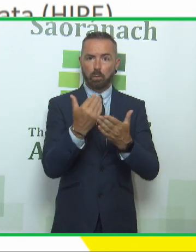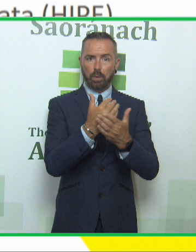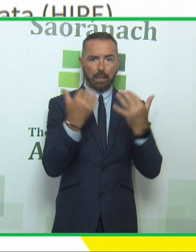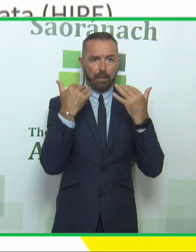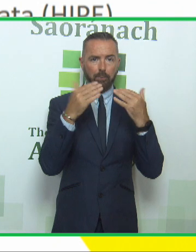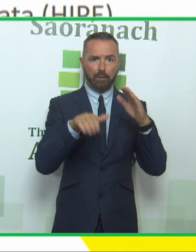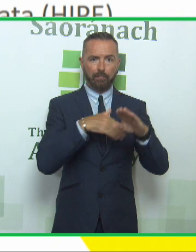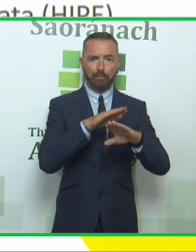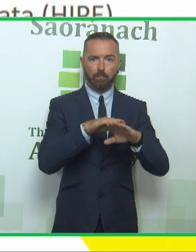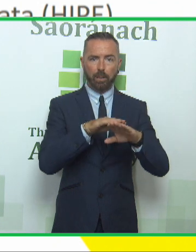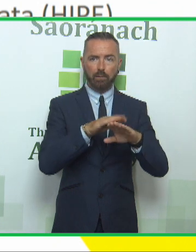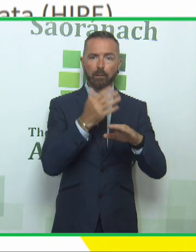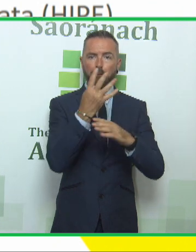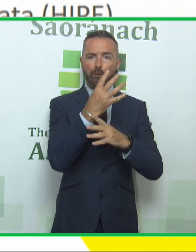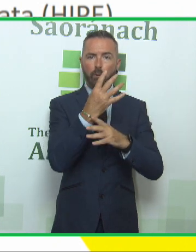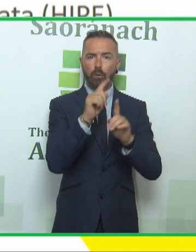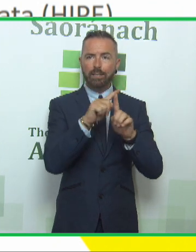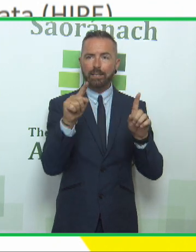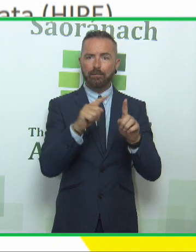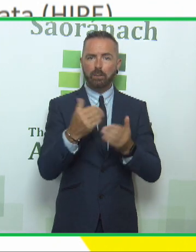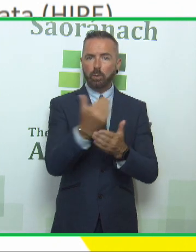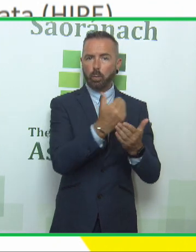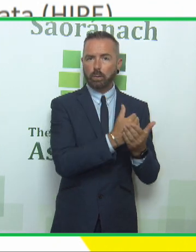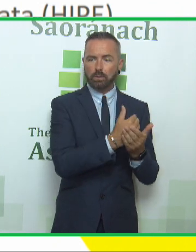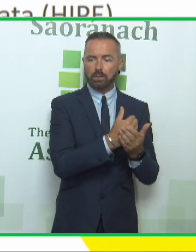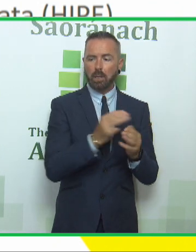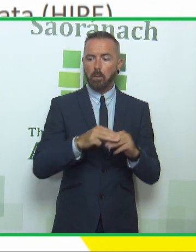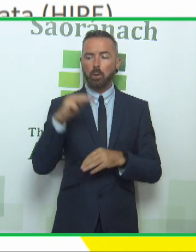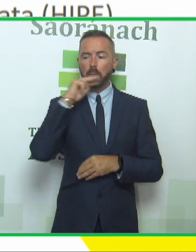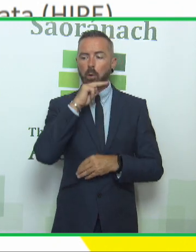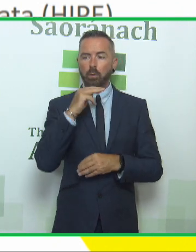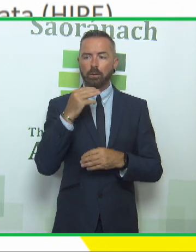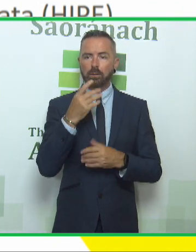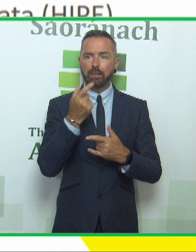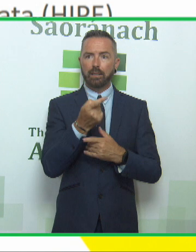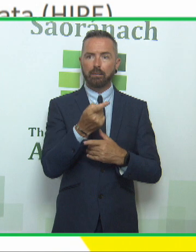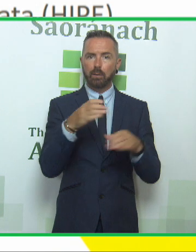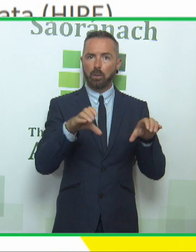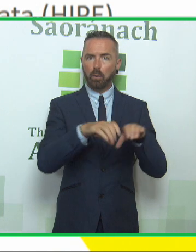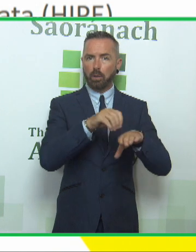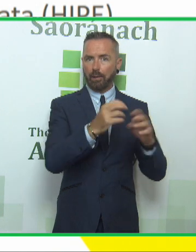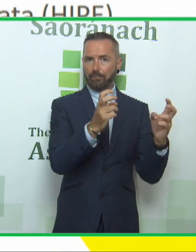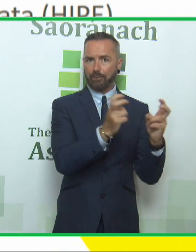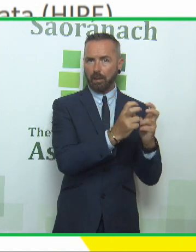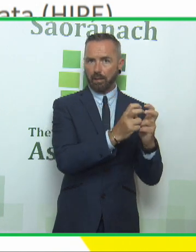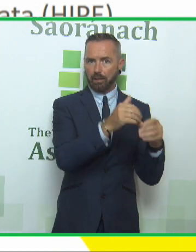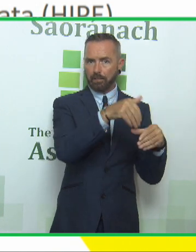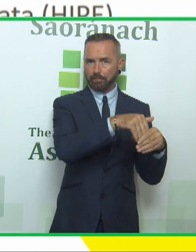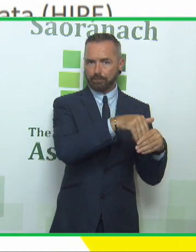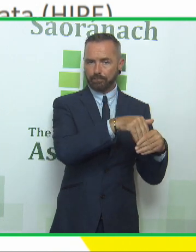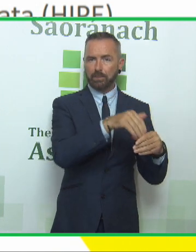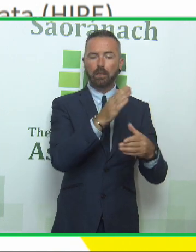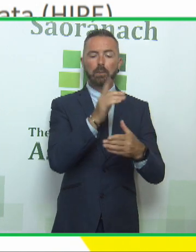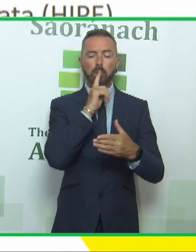4 different sources. Our most important source are closed coronial files, but sometimes inquests